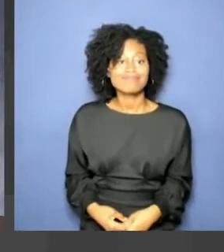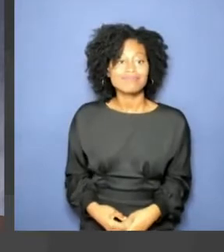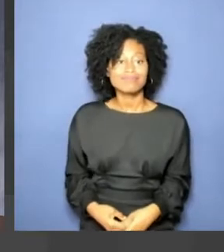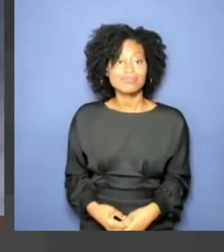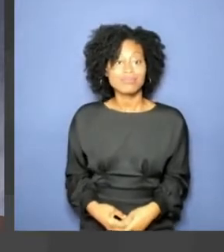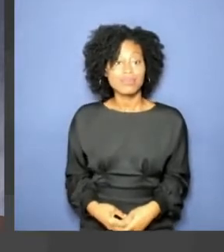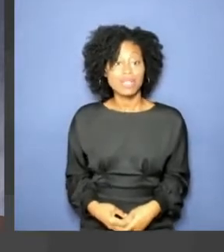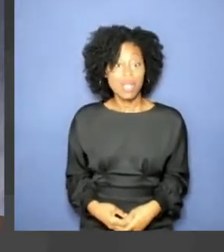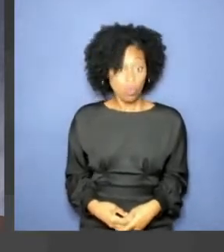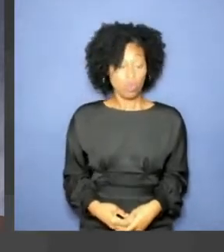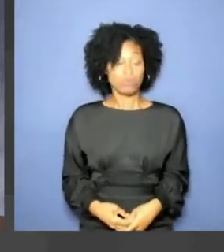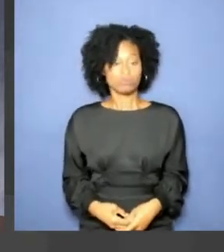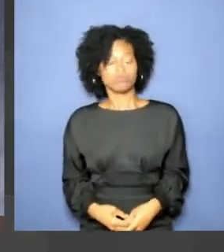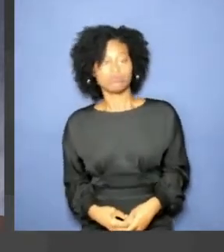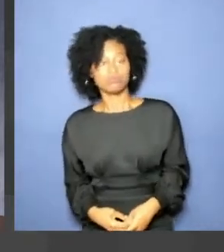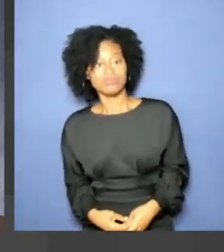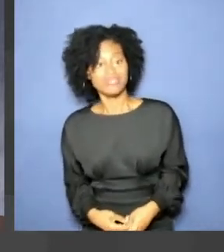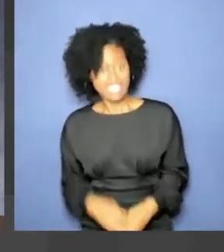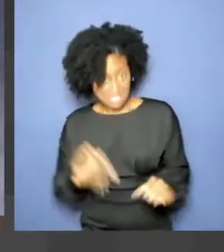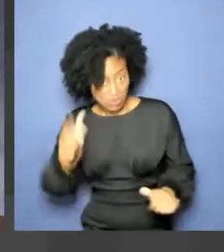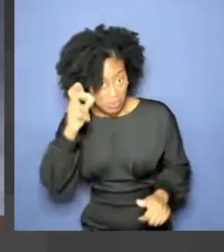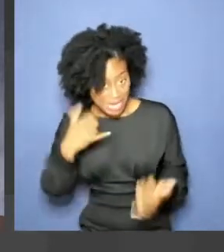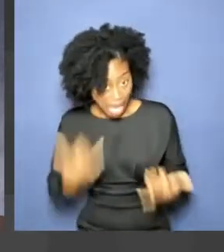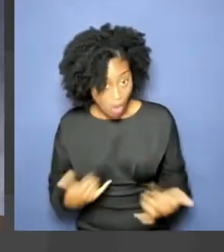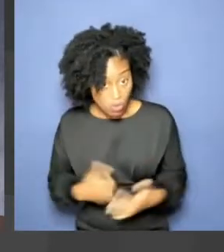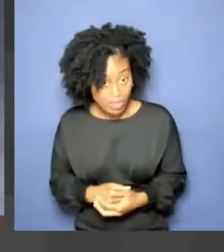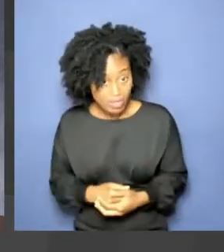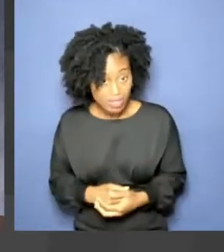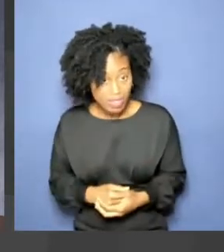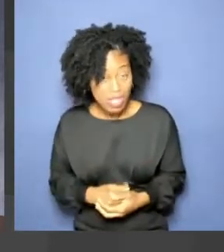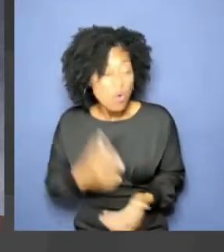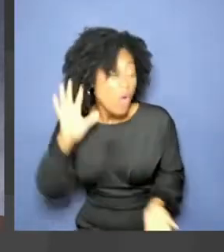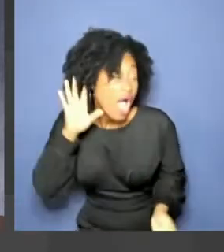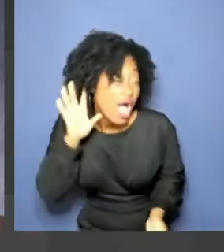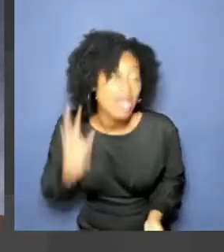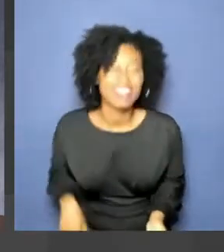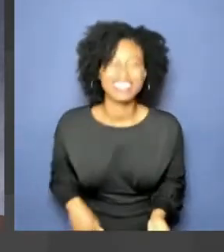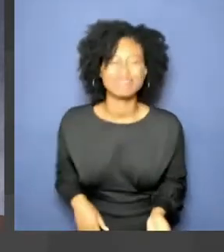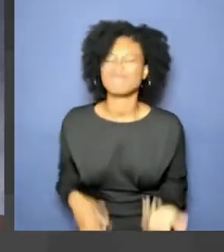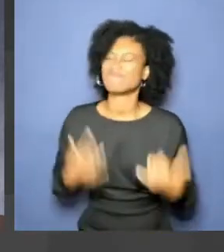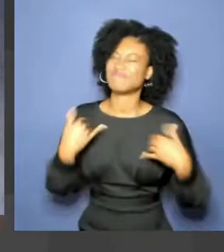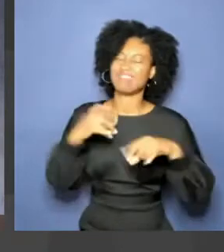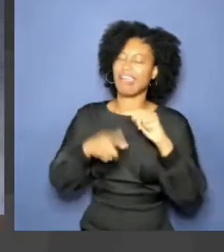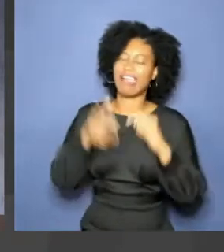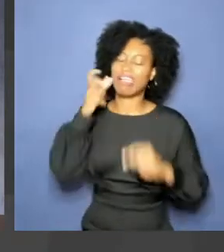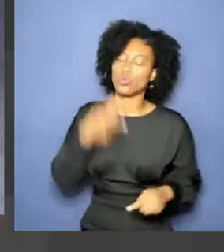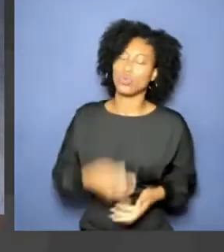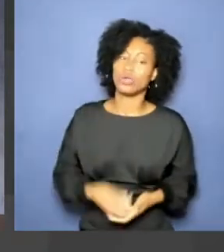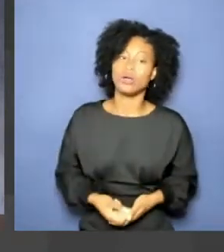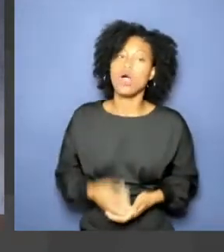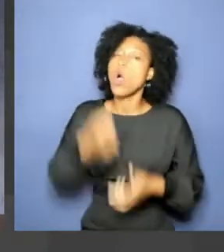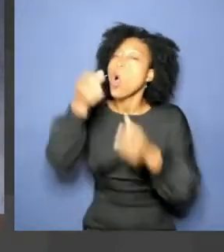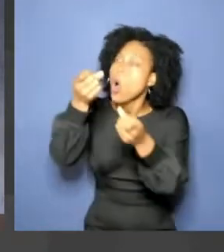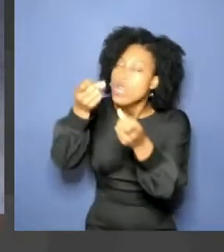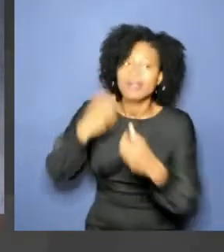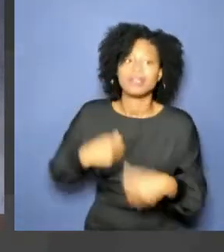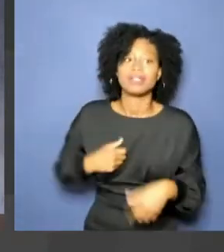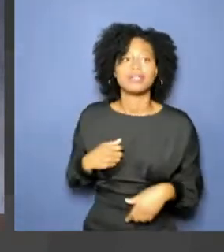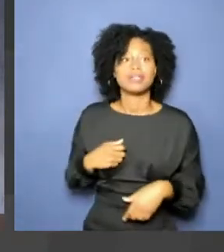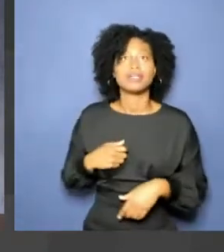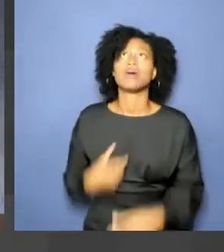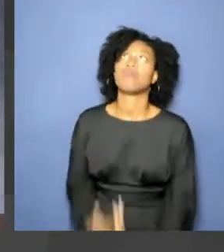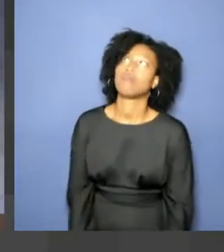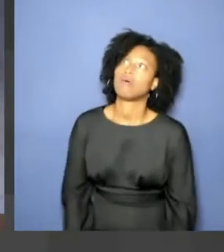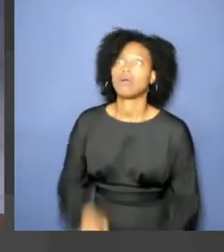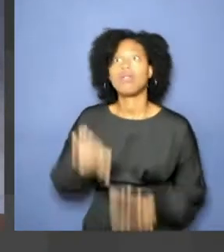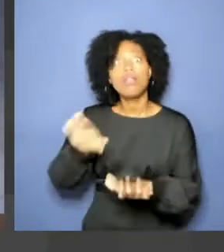Watch it there. Can you hear me now? What? I still can't hear you. Hold on. So impatient.